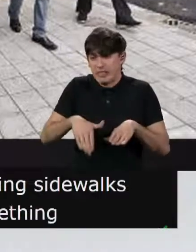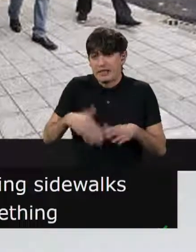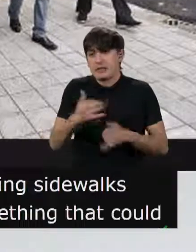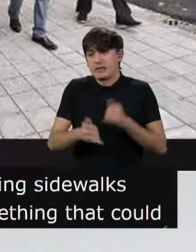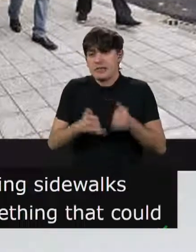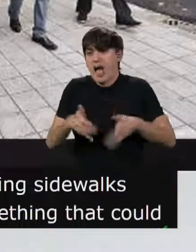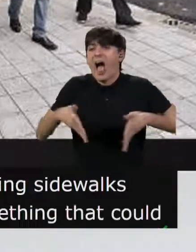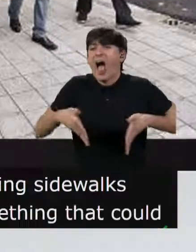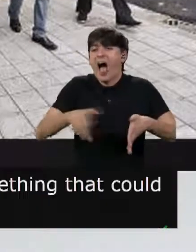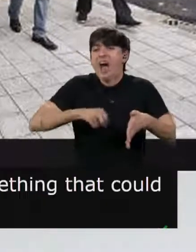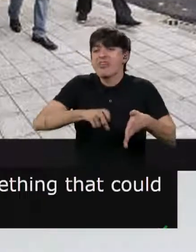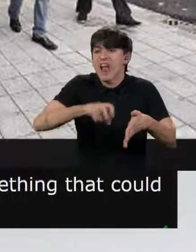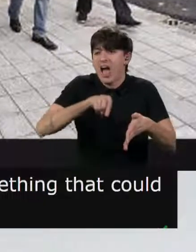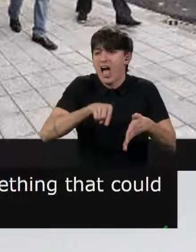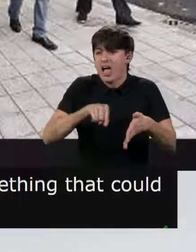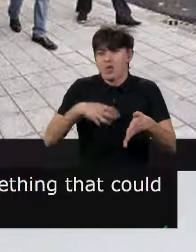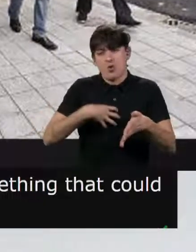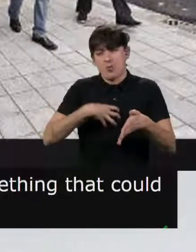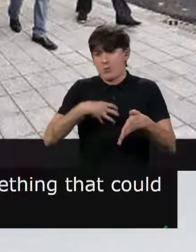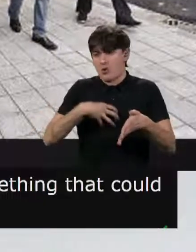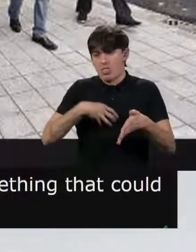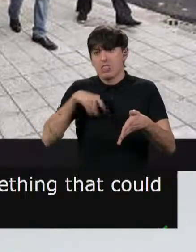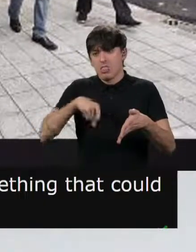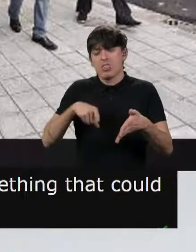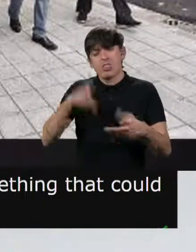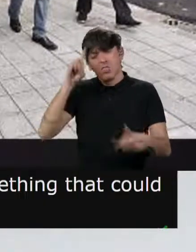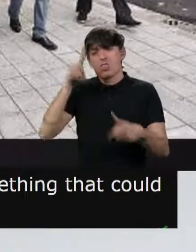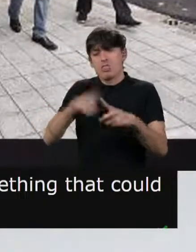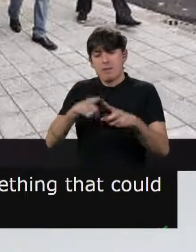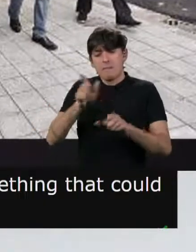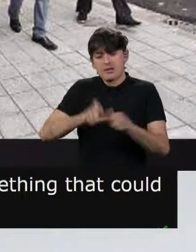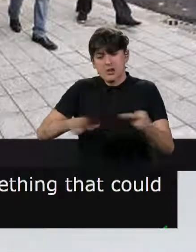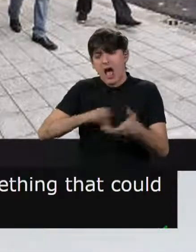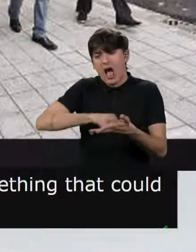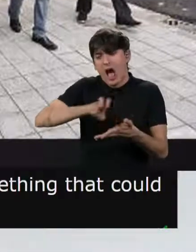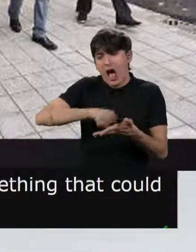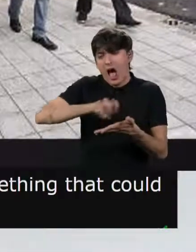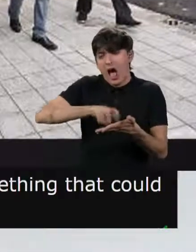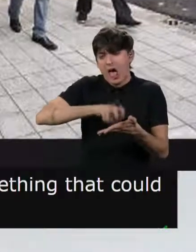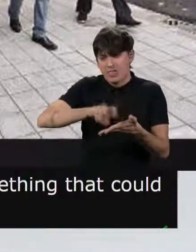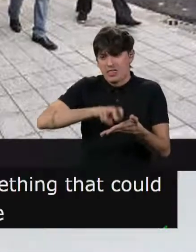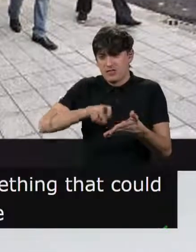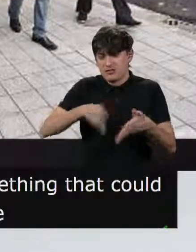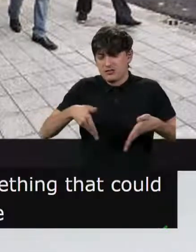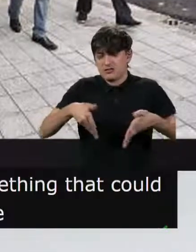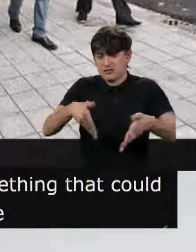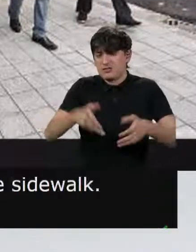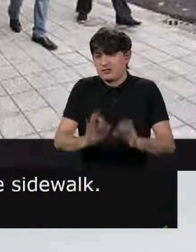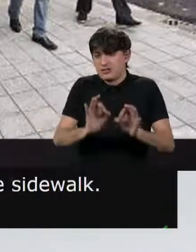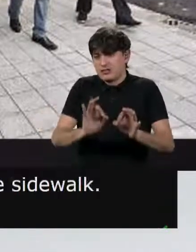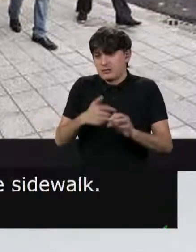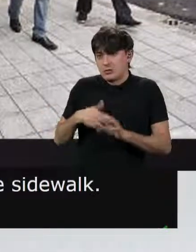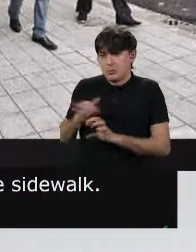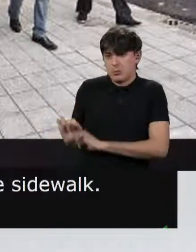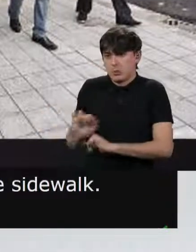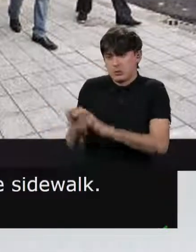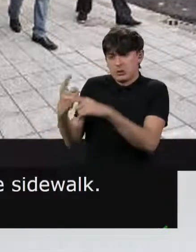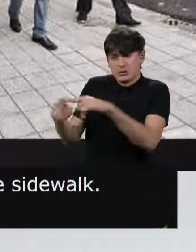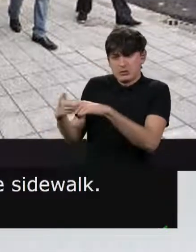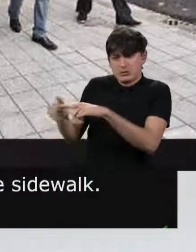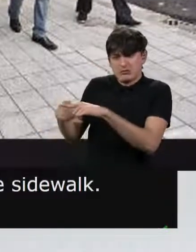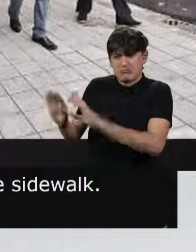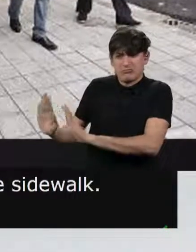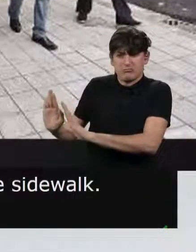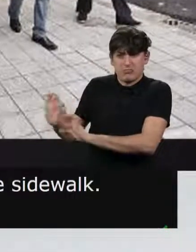be on the sidewalk. Sidewalks are for pedestrians. It's the only